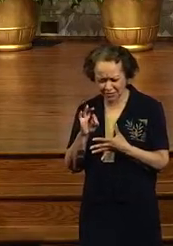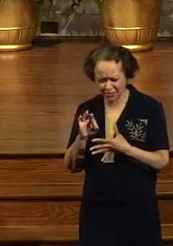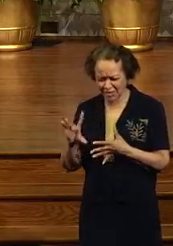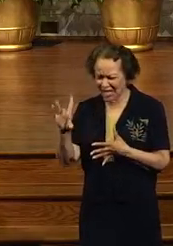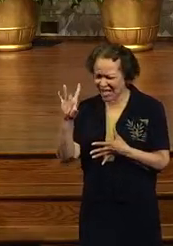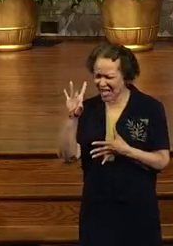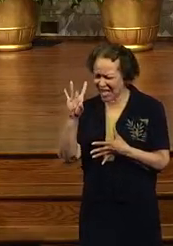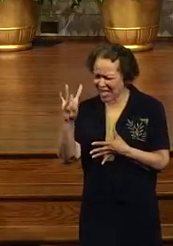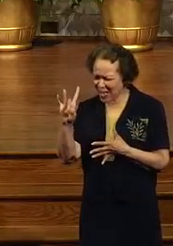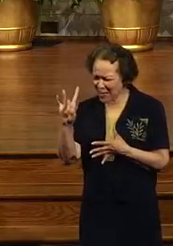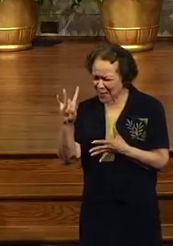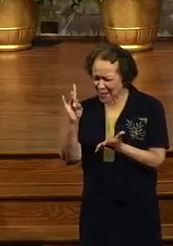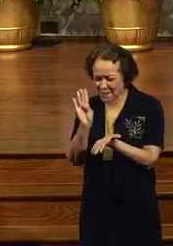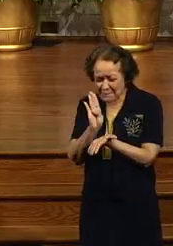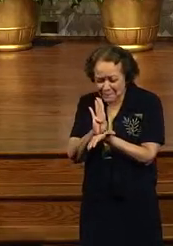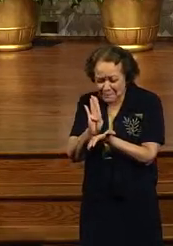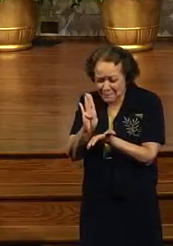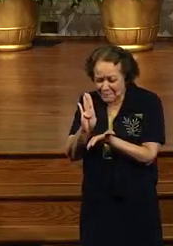billion chickens.